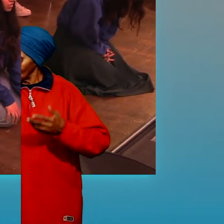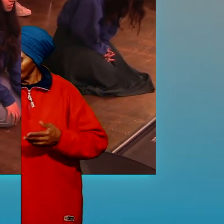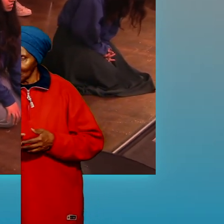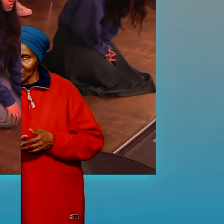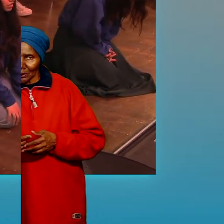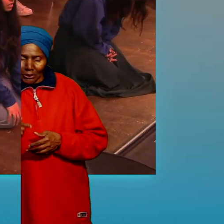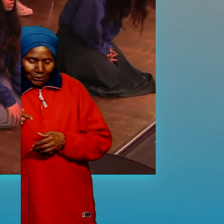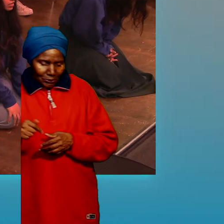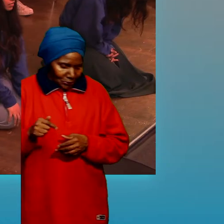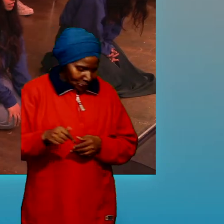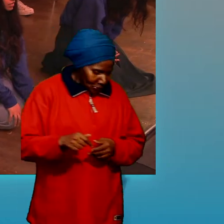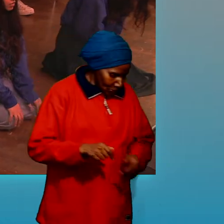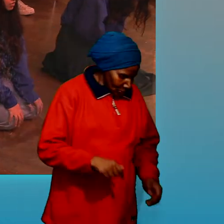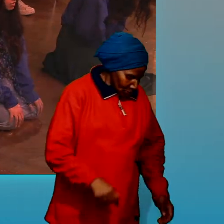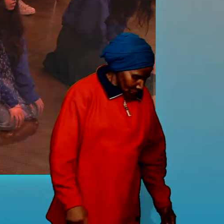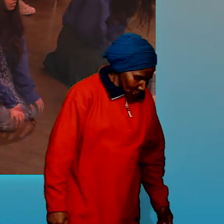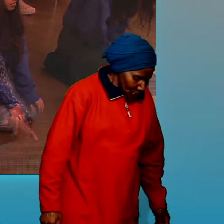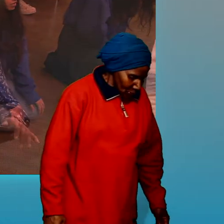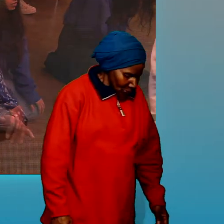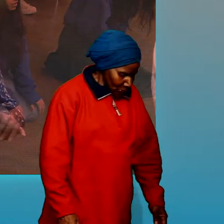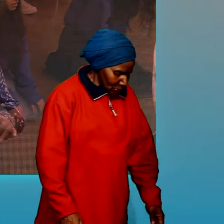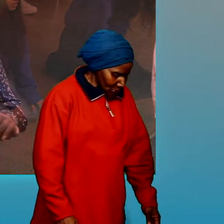taking place.